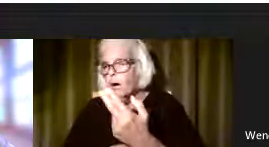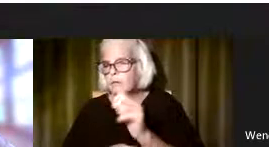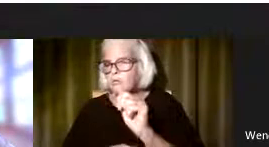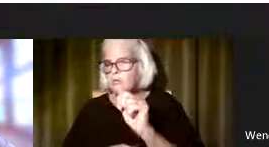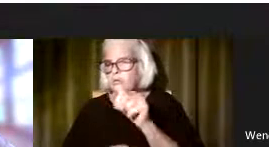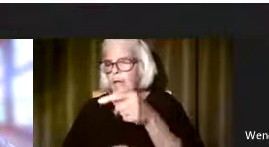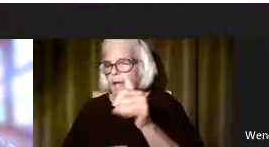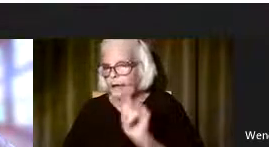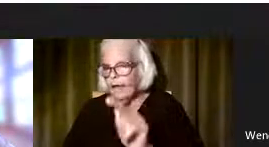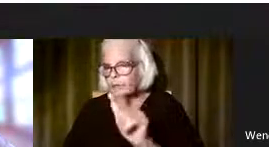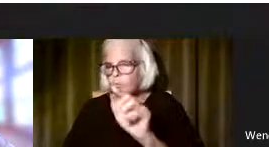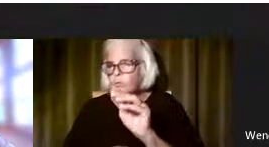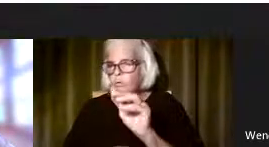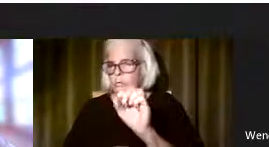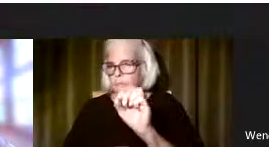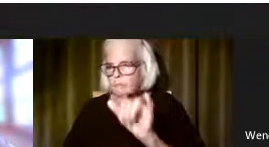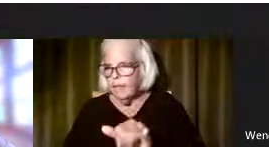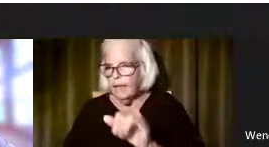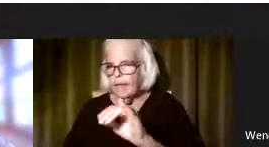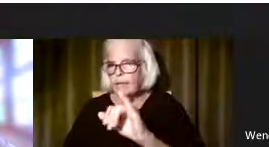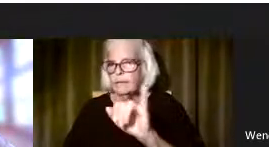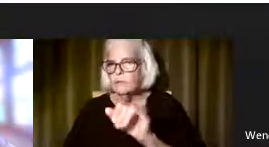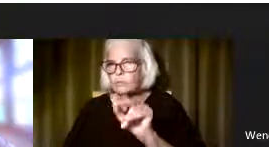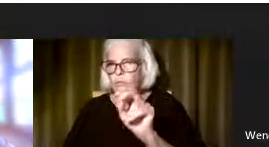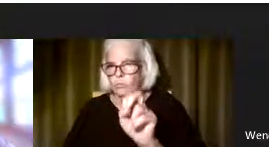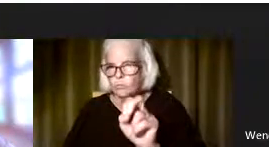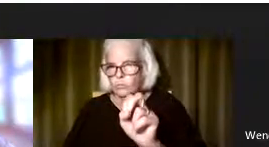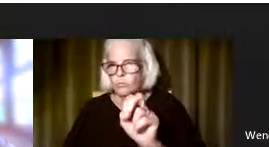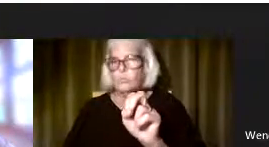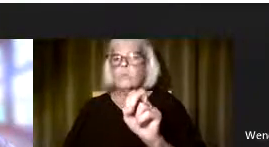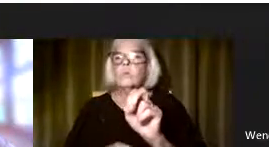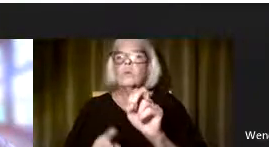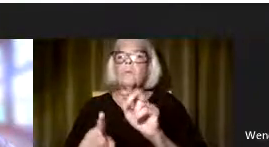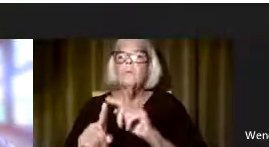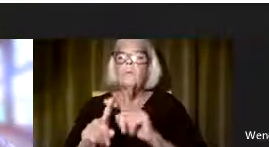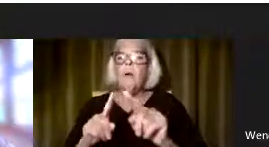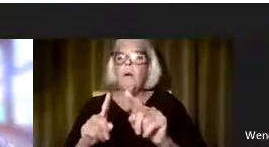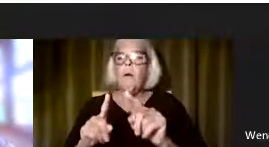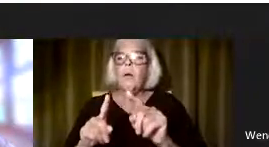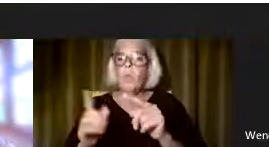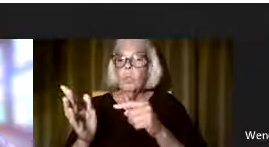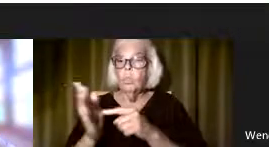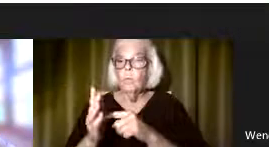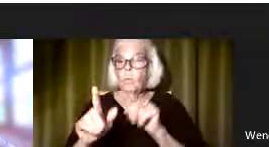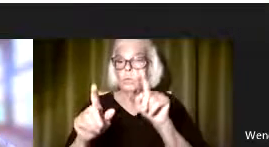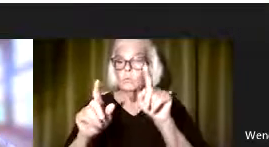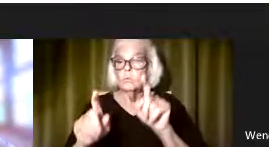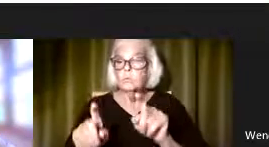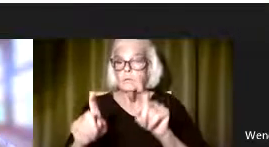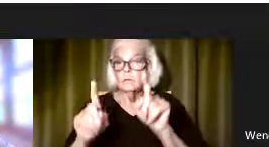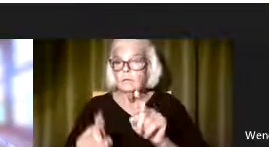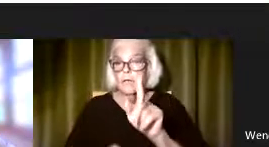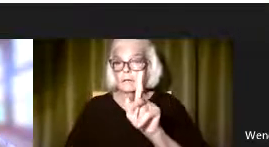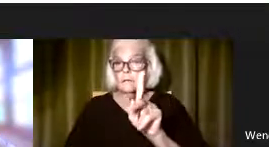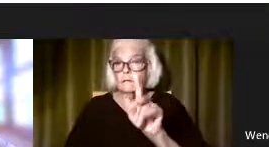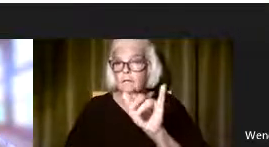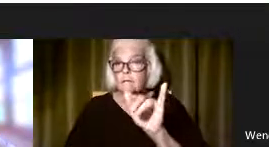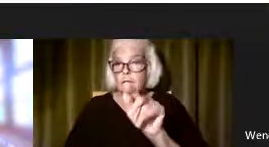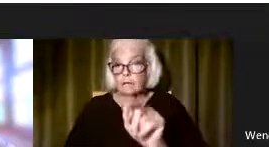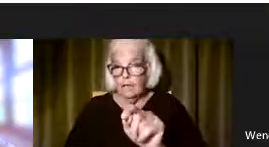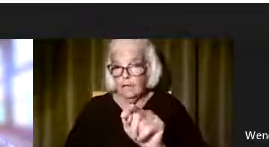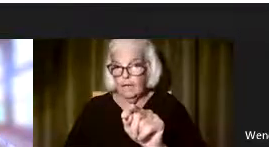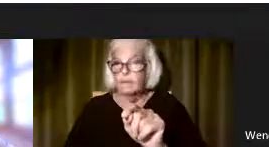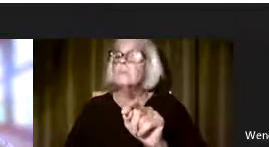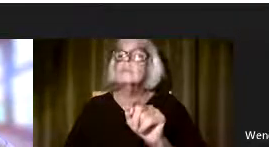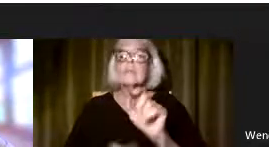And I think it's just trying to get the general message out there that those test kits have also been extended for 6